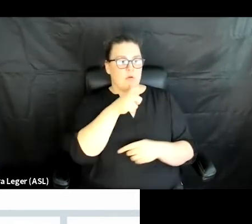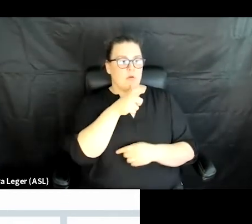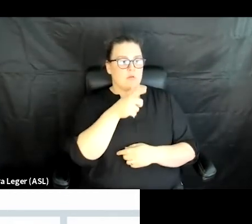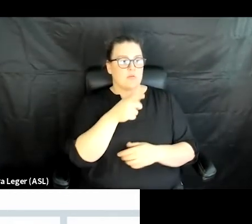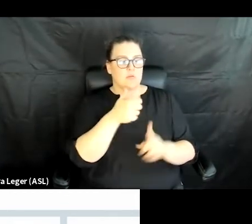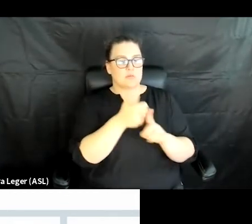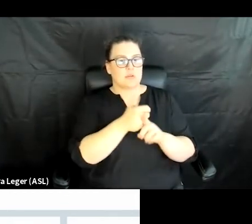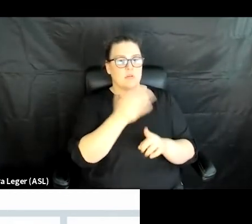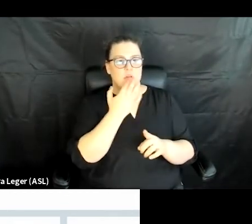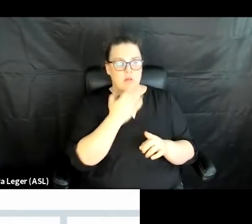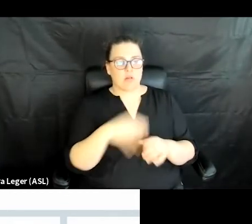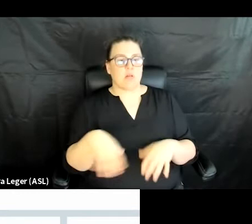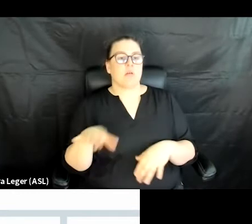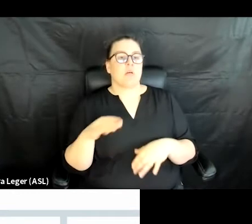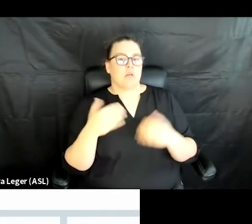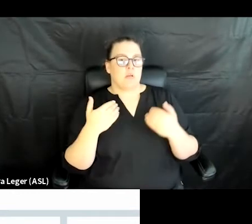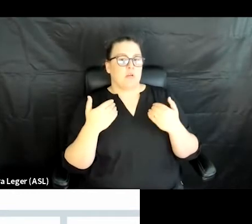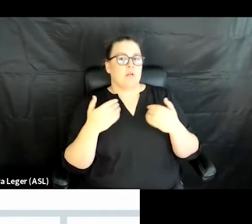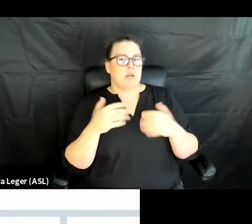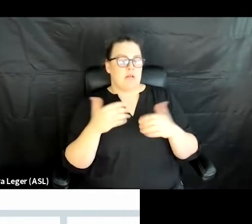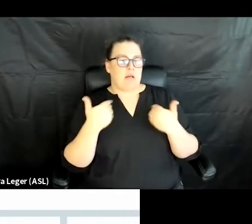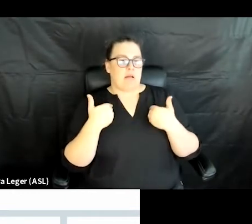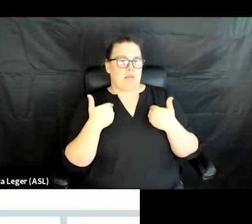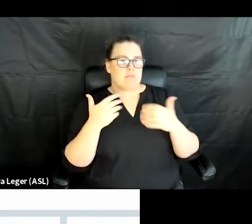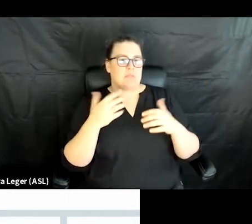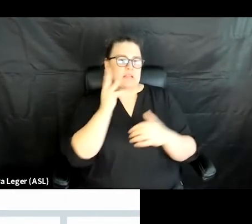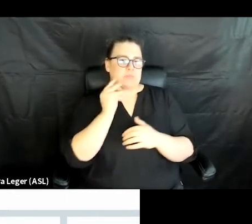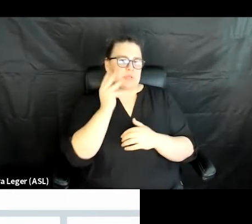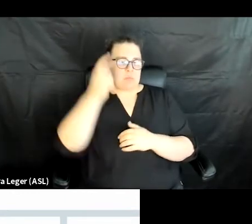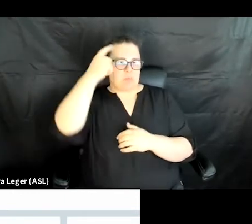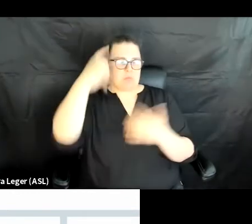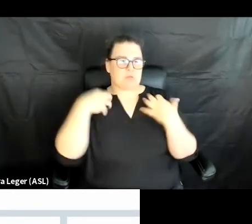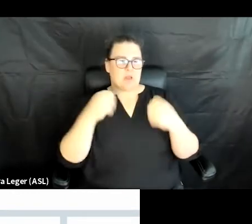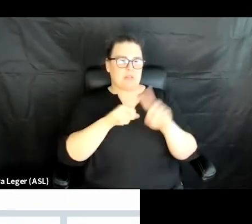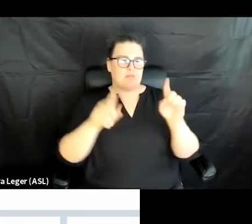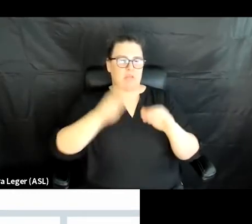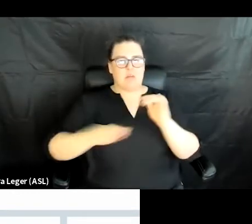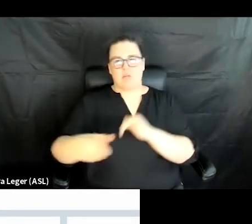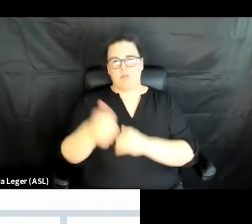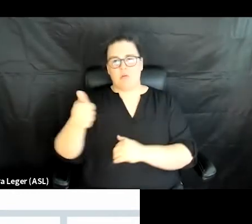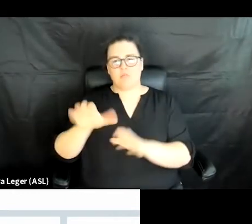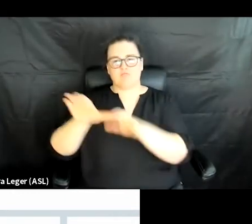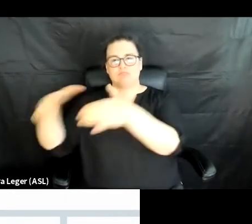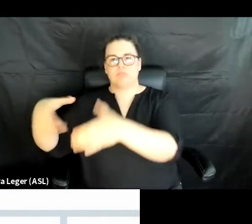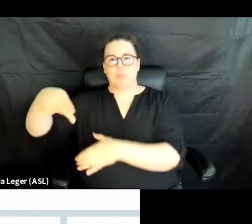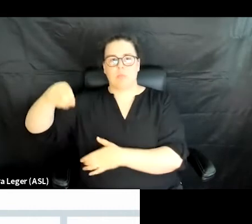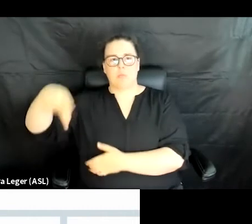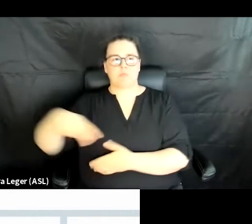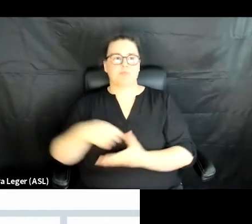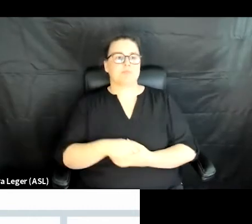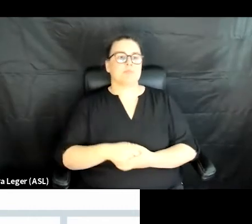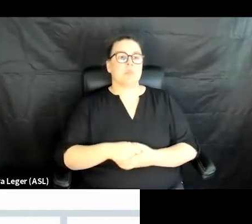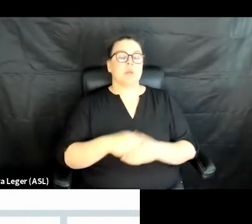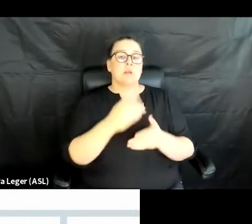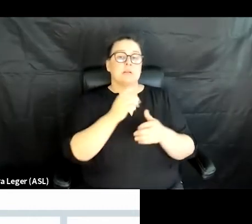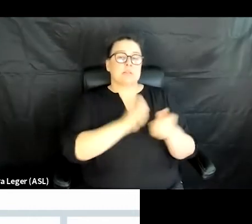mental health issues differently than the rest of the population. And that happens because in certain cultures, people were more receptive